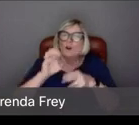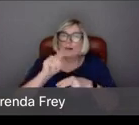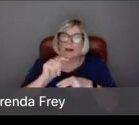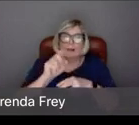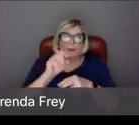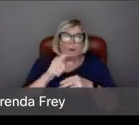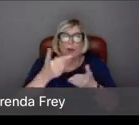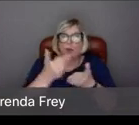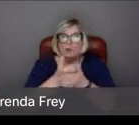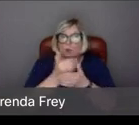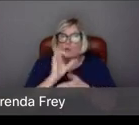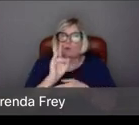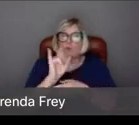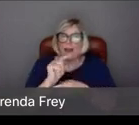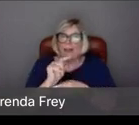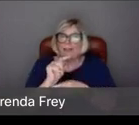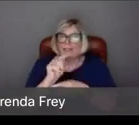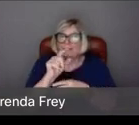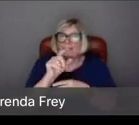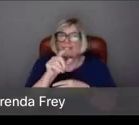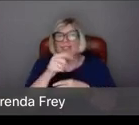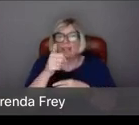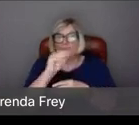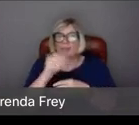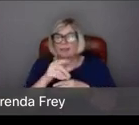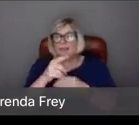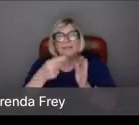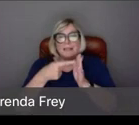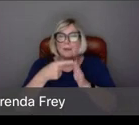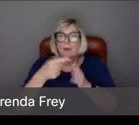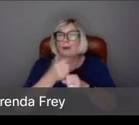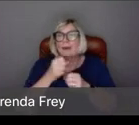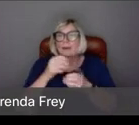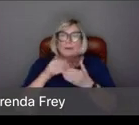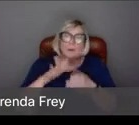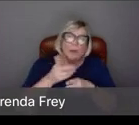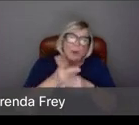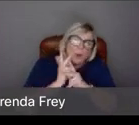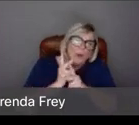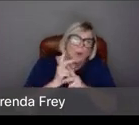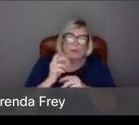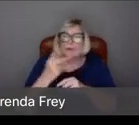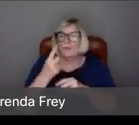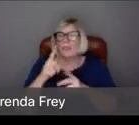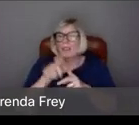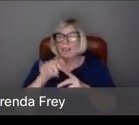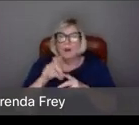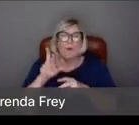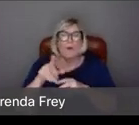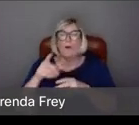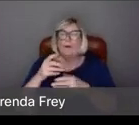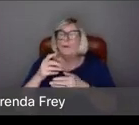one, sometimes when you get, maybe you get a student loan or something like that, you have maybe a department